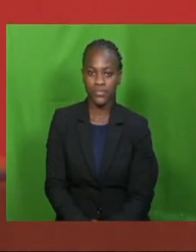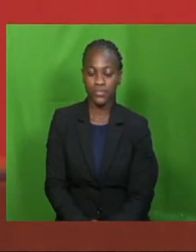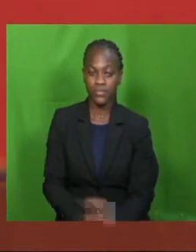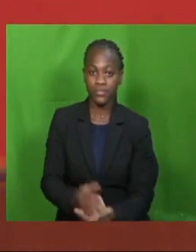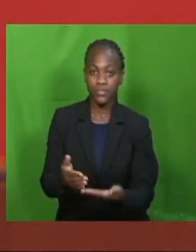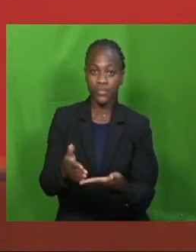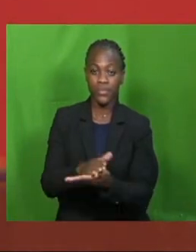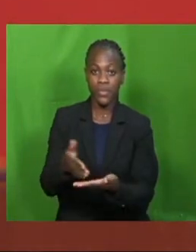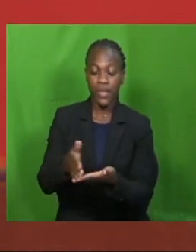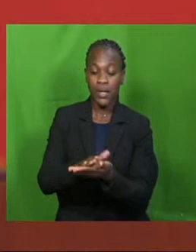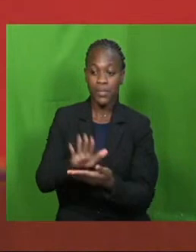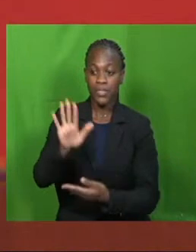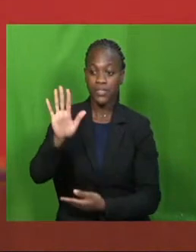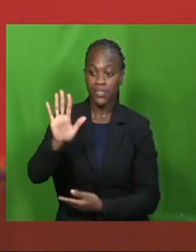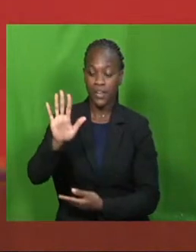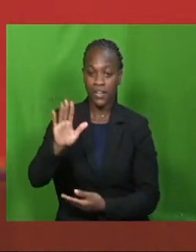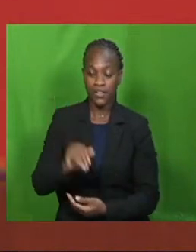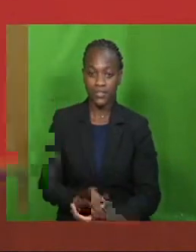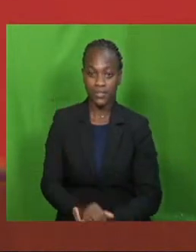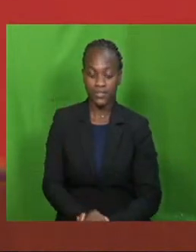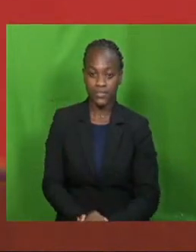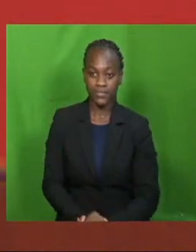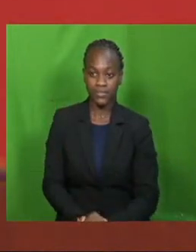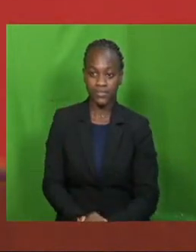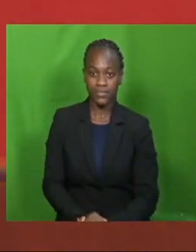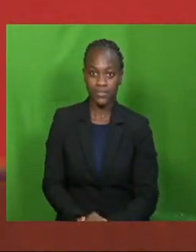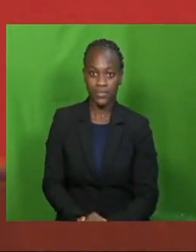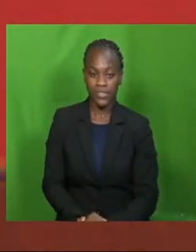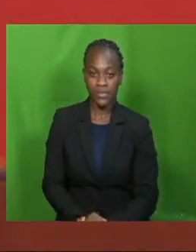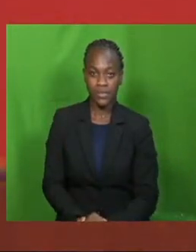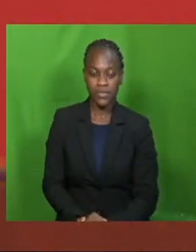Page number 5.